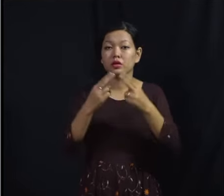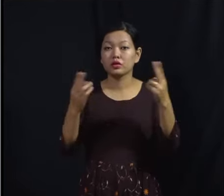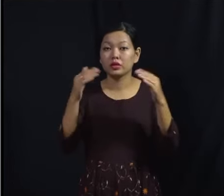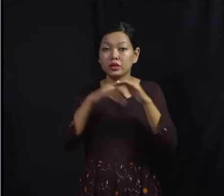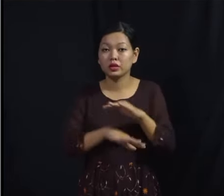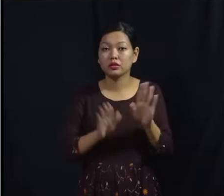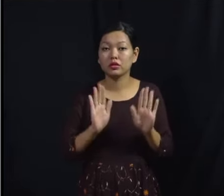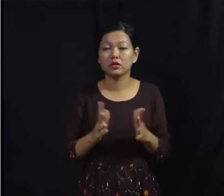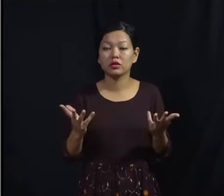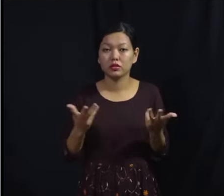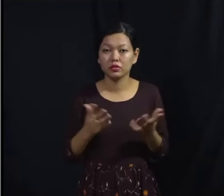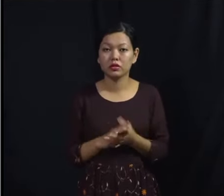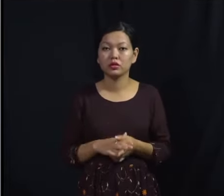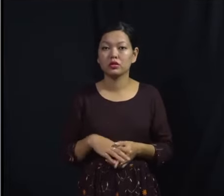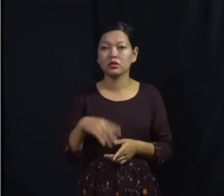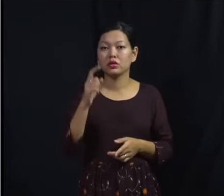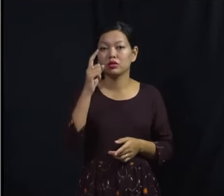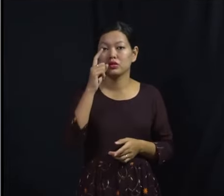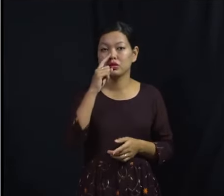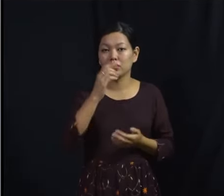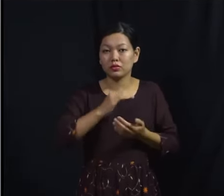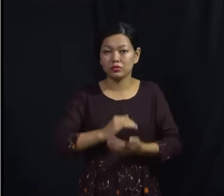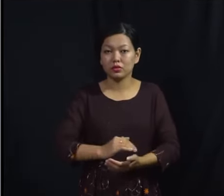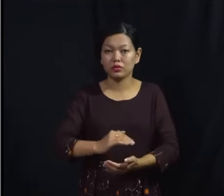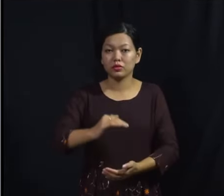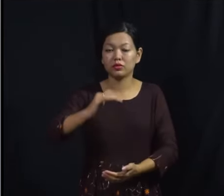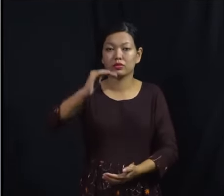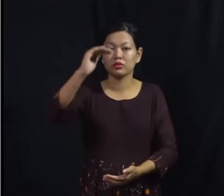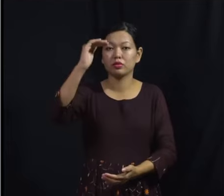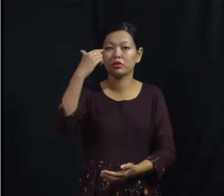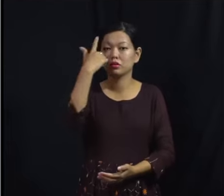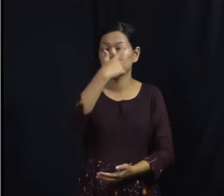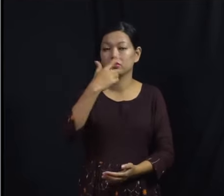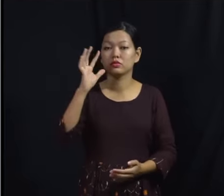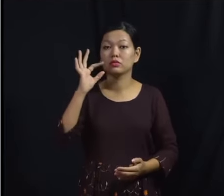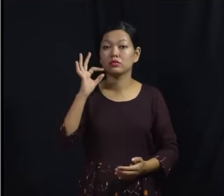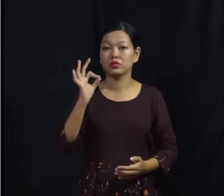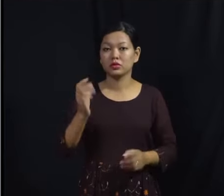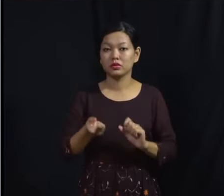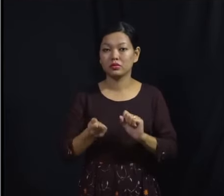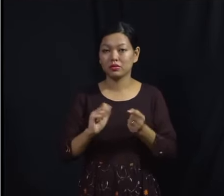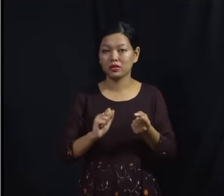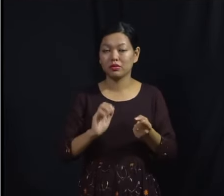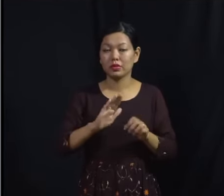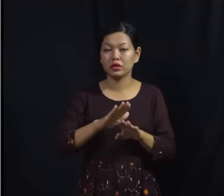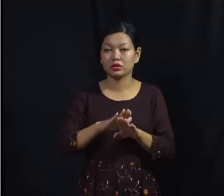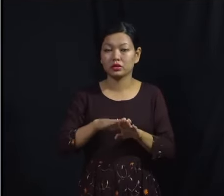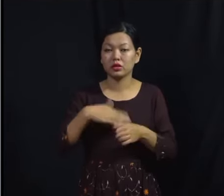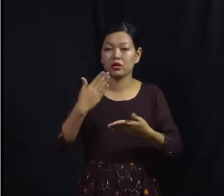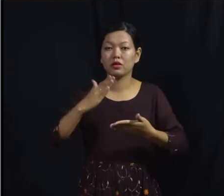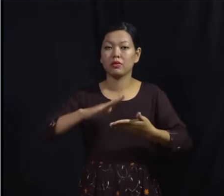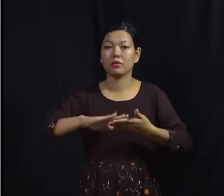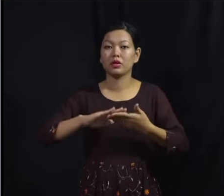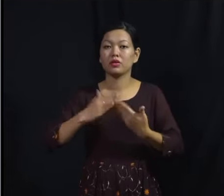So that kind of way, the brother is also teasing, and we know that Susan does not like to be teased or called as dainty. That